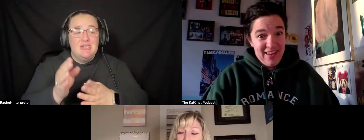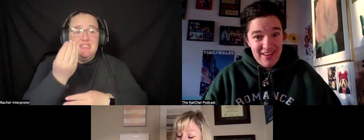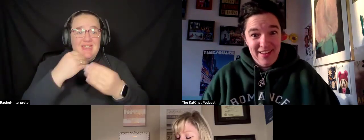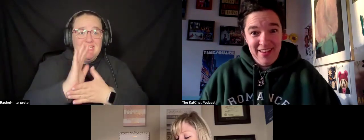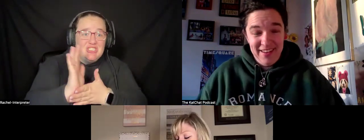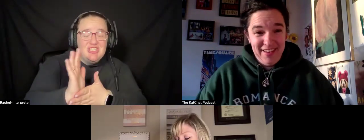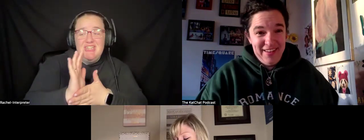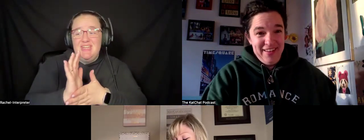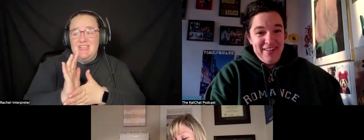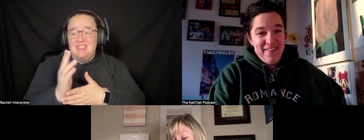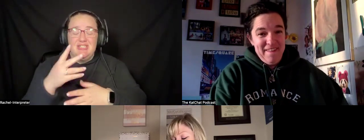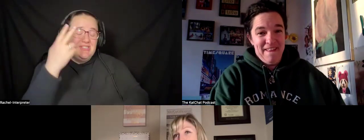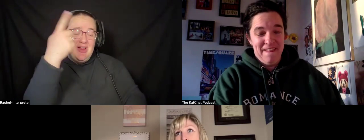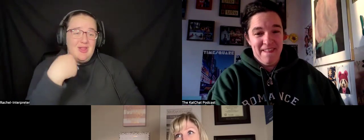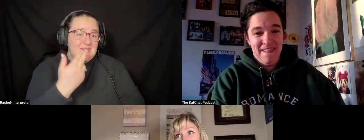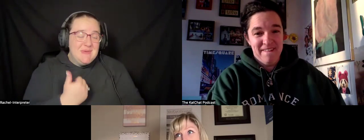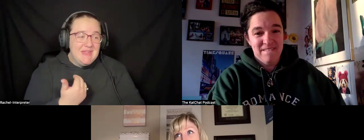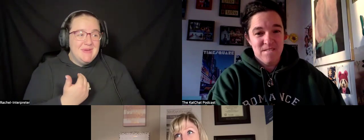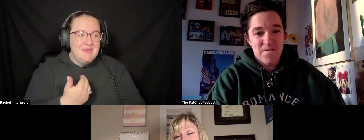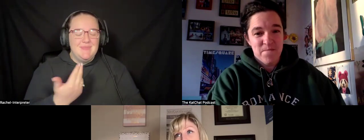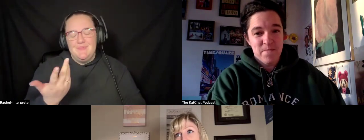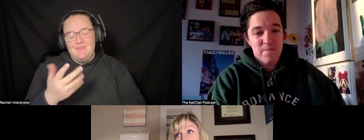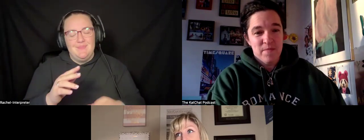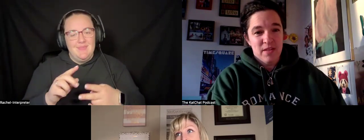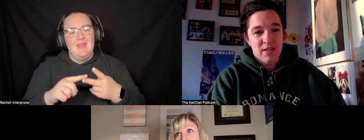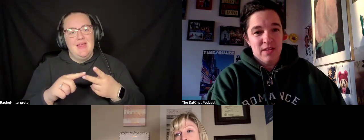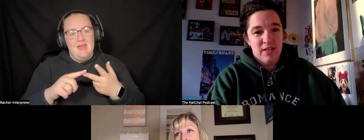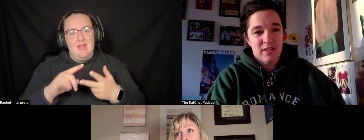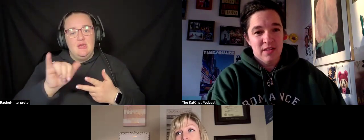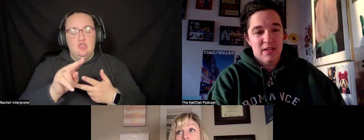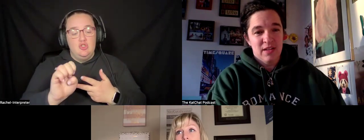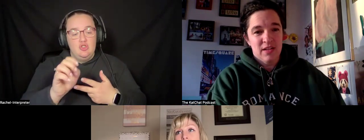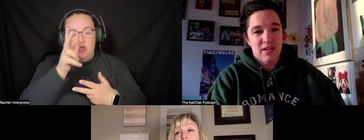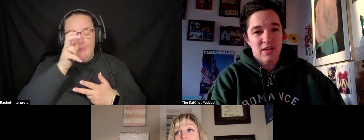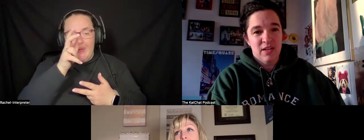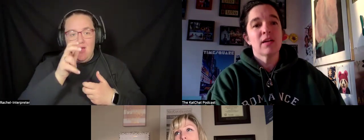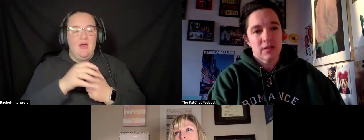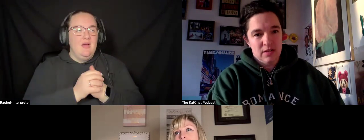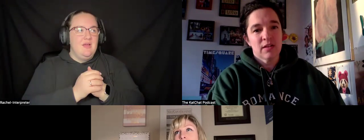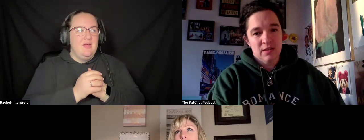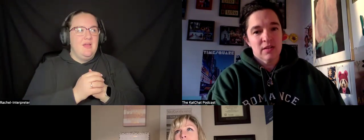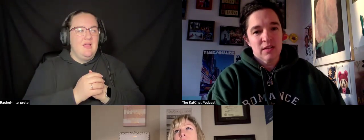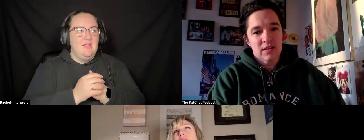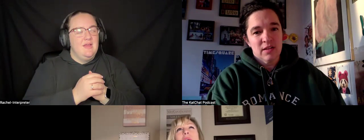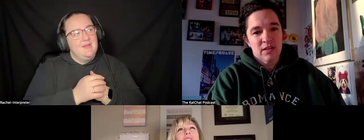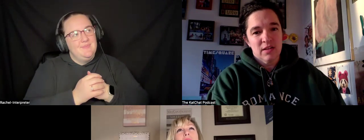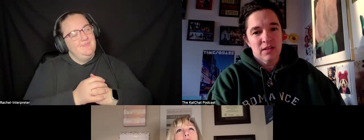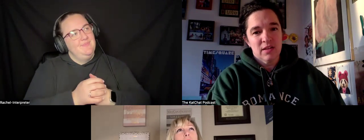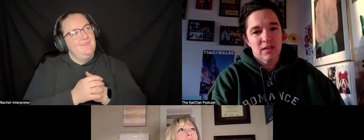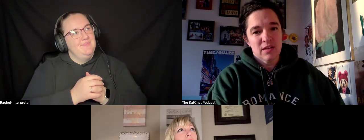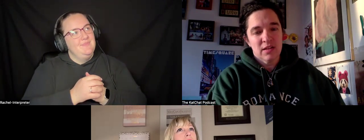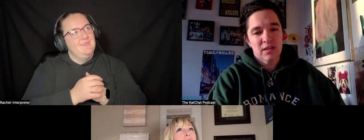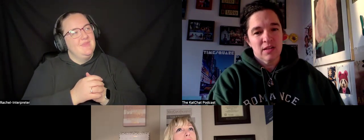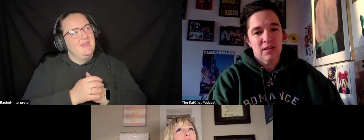and fashionable. Junebug was one of my favorites. And then for like the I guess it wasn't Love